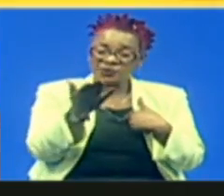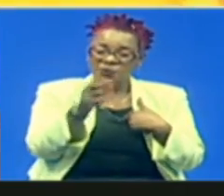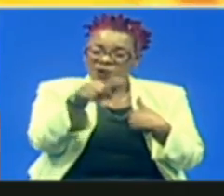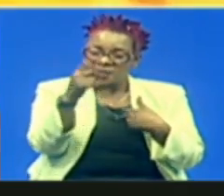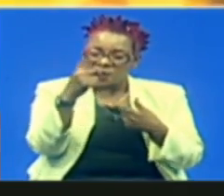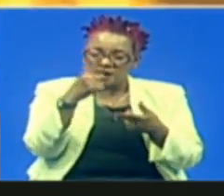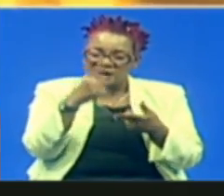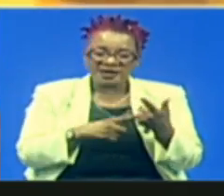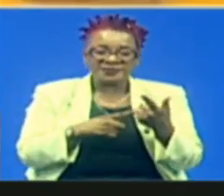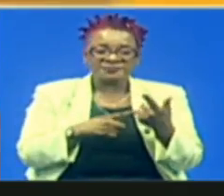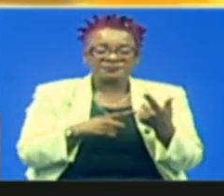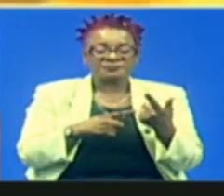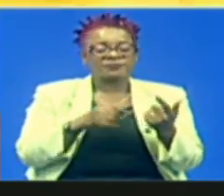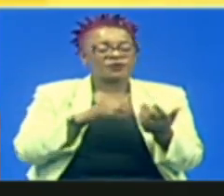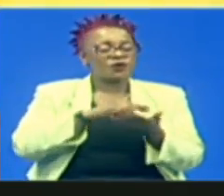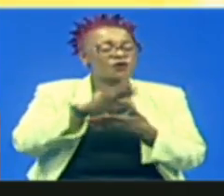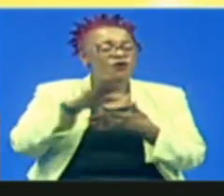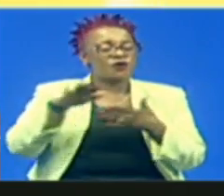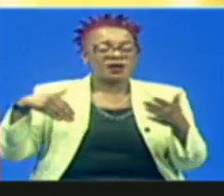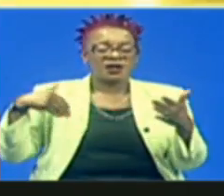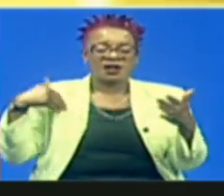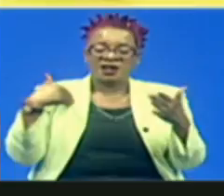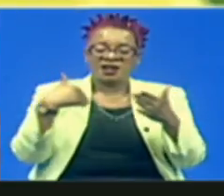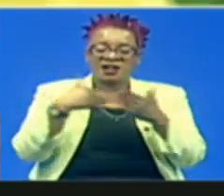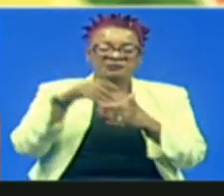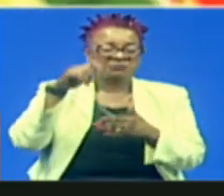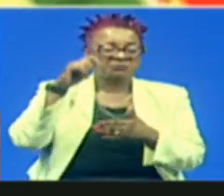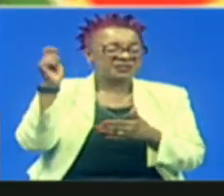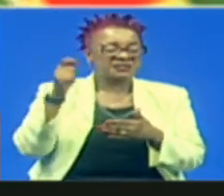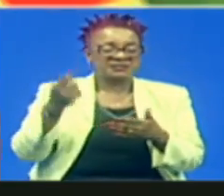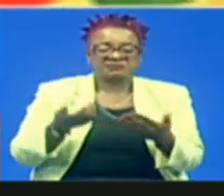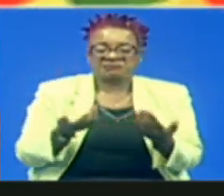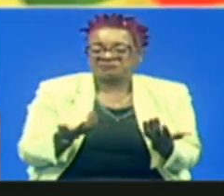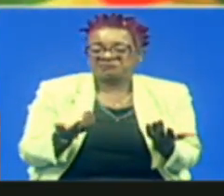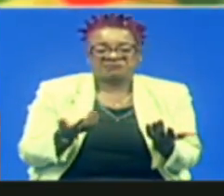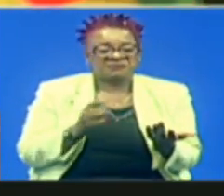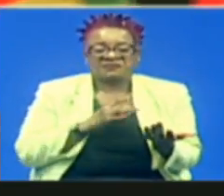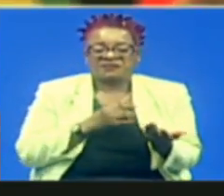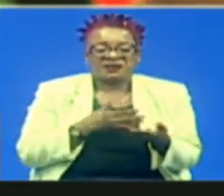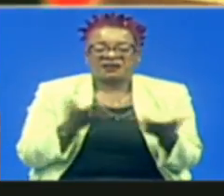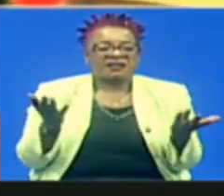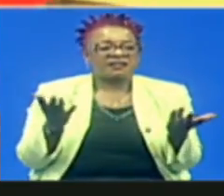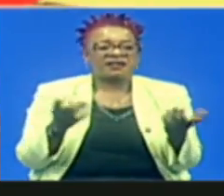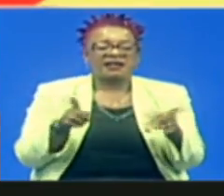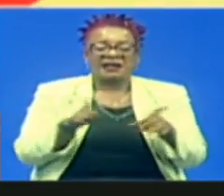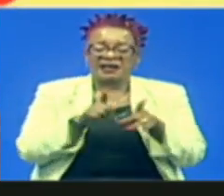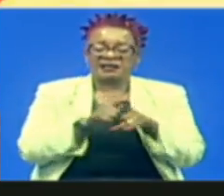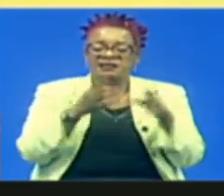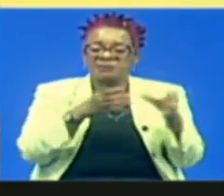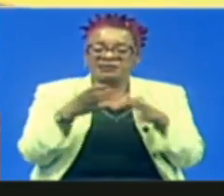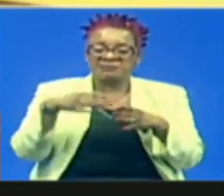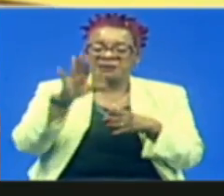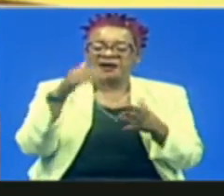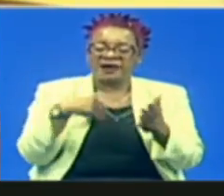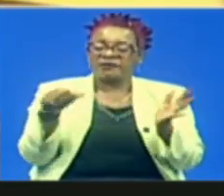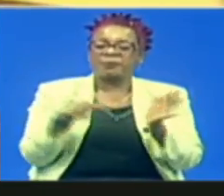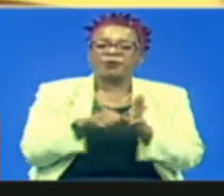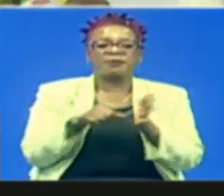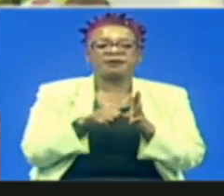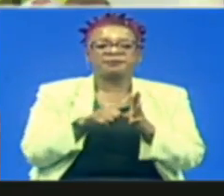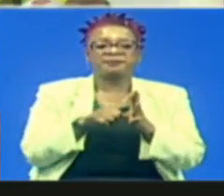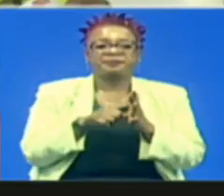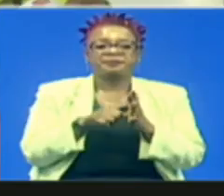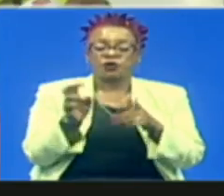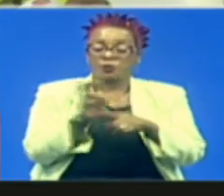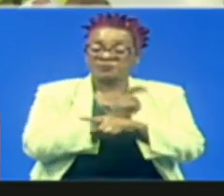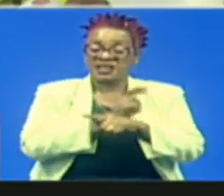1 year. All this while, the president remains unmoved, even as his own party faces an acrimonious split. Observers